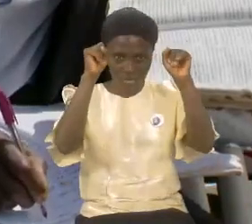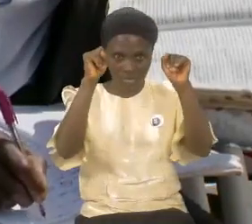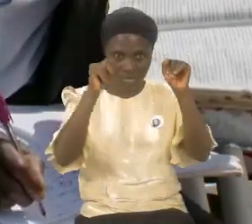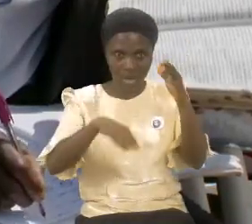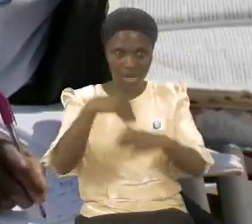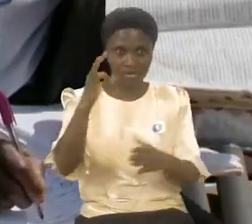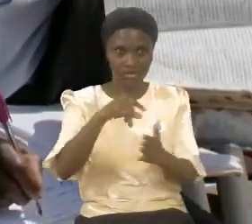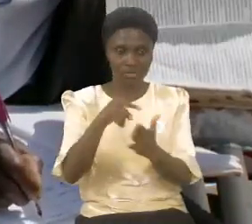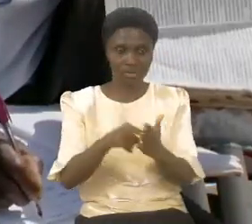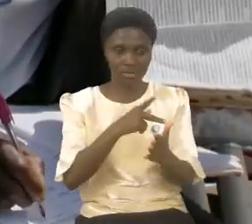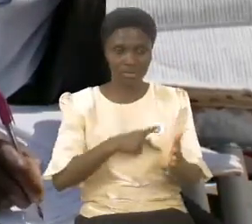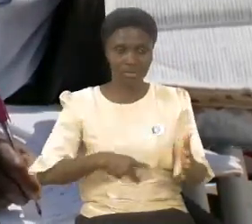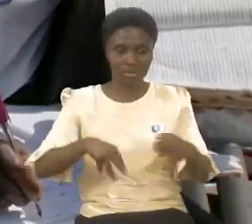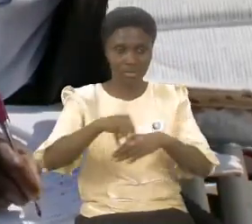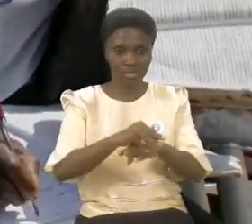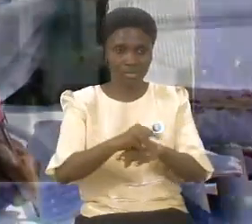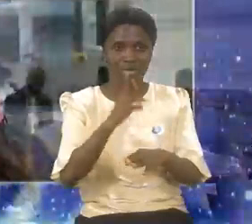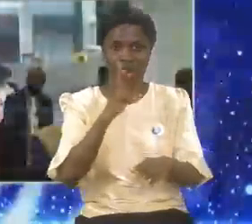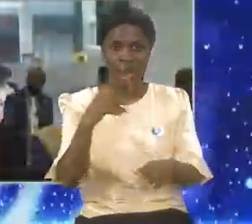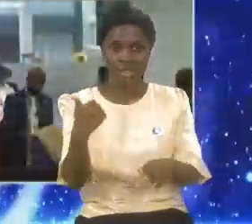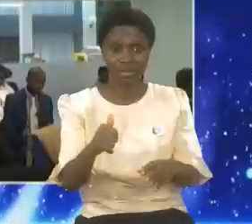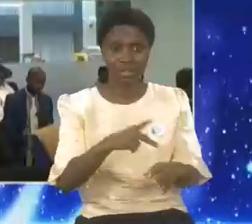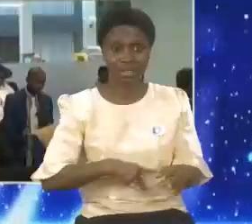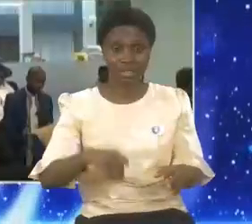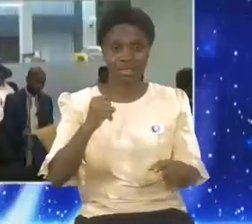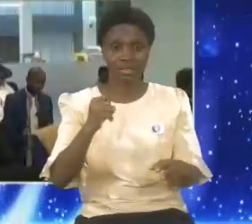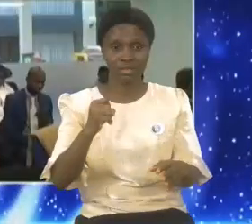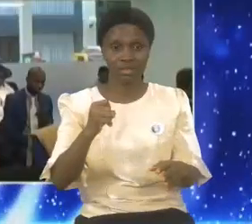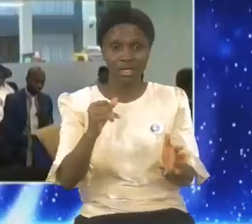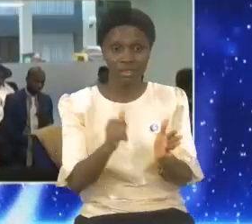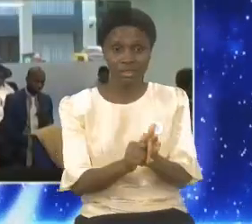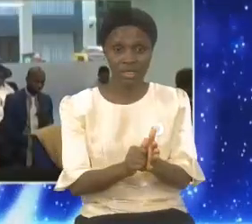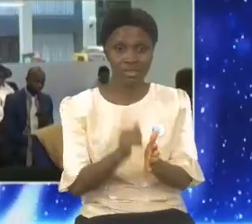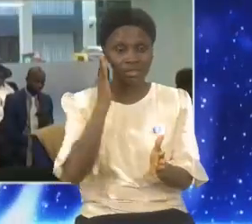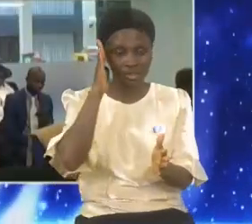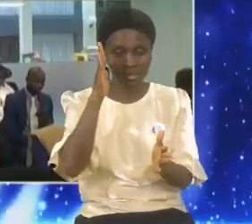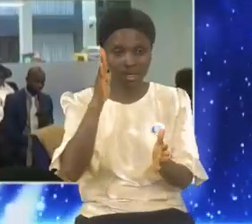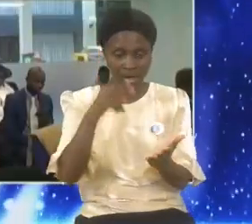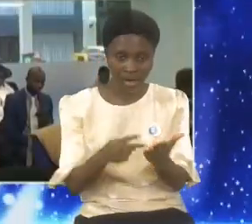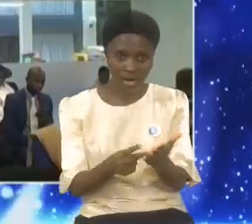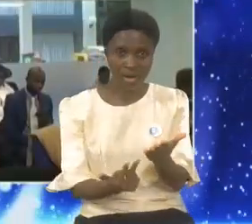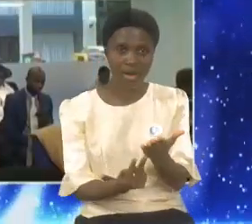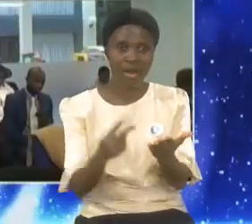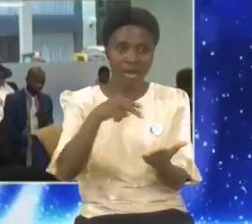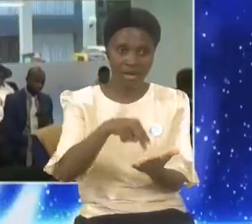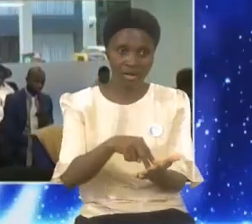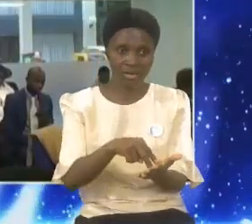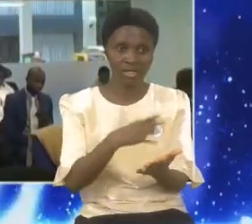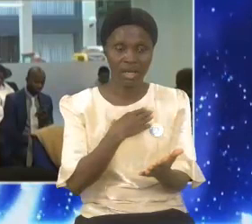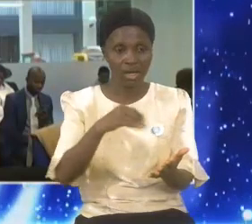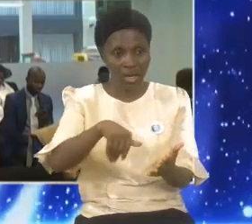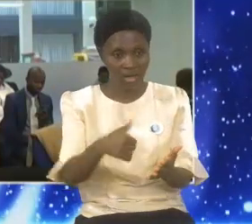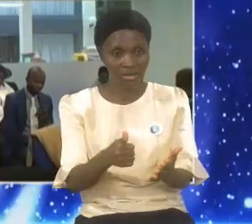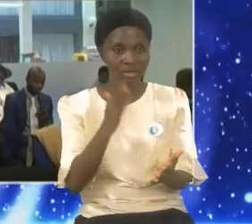kingdom are 10 kingdoms that shall arise, and another shall rise